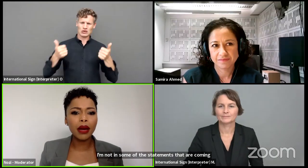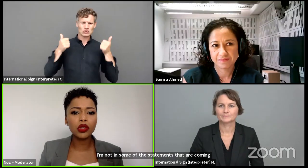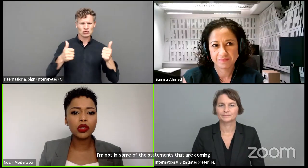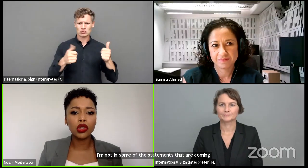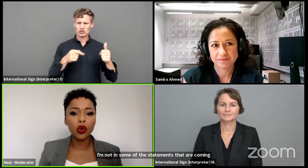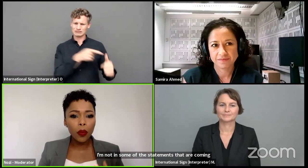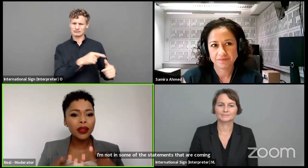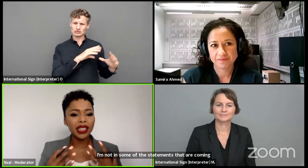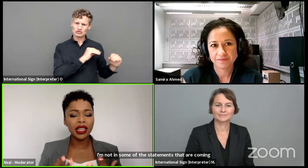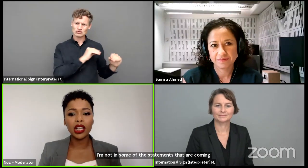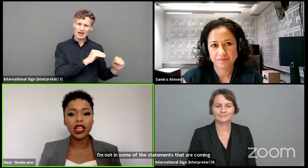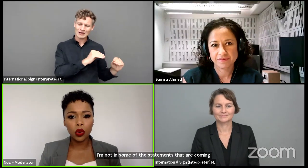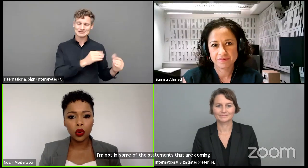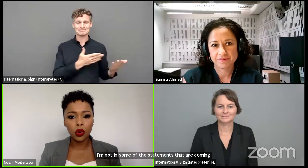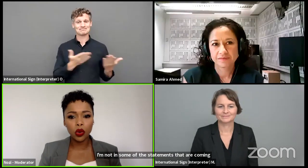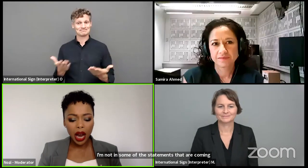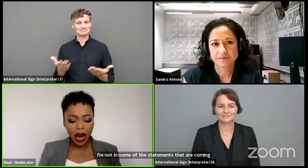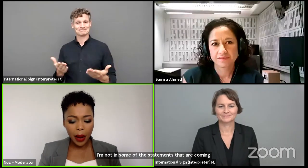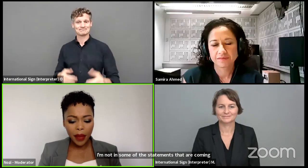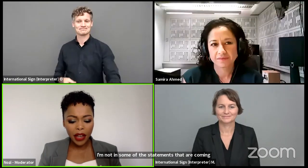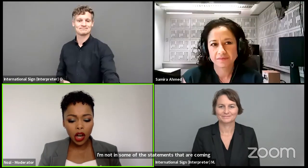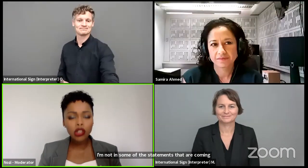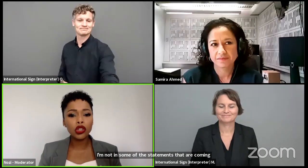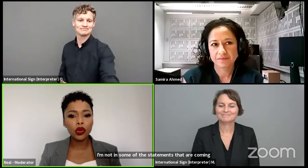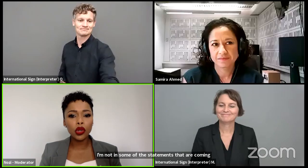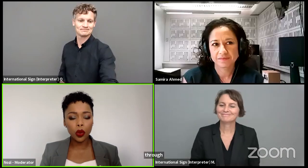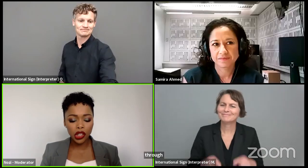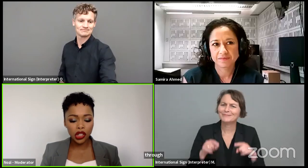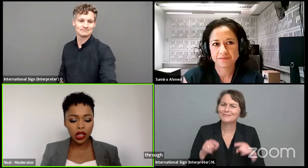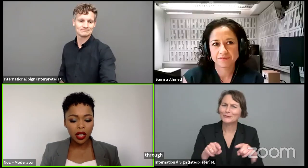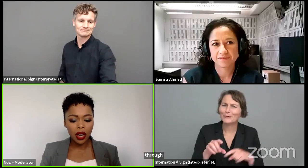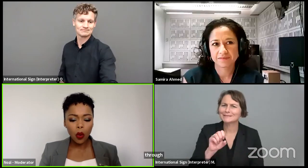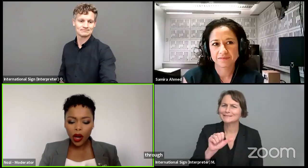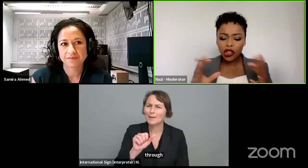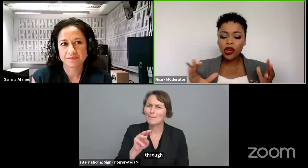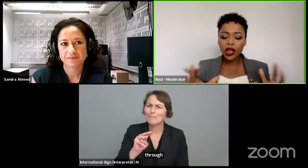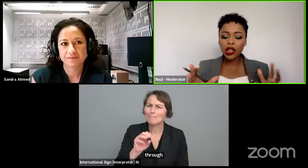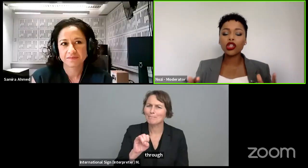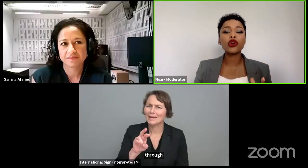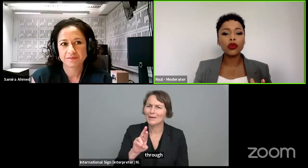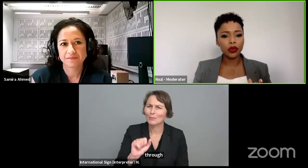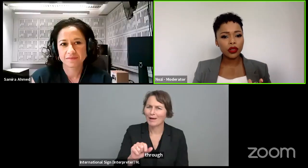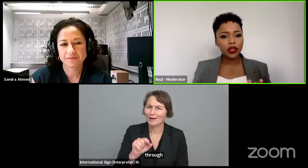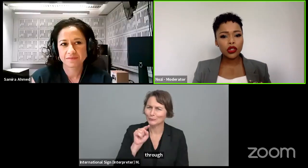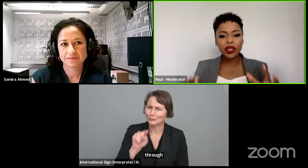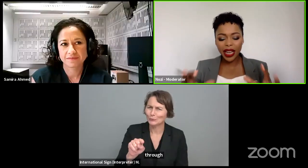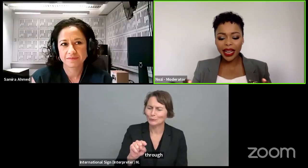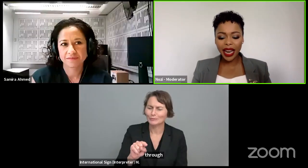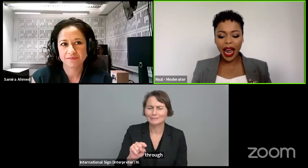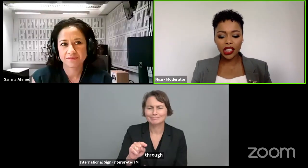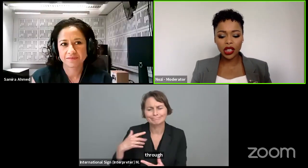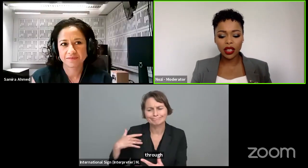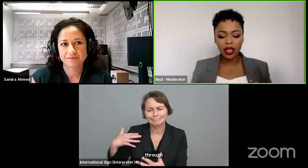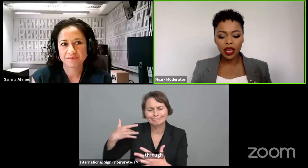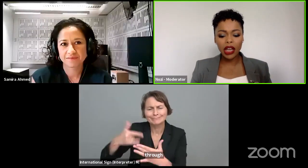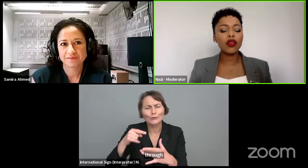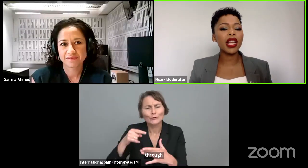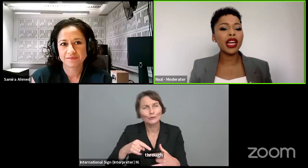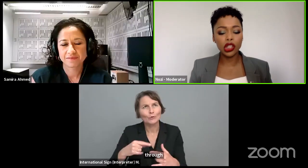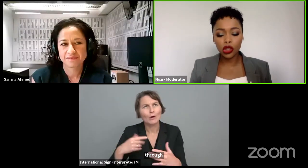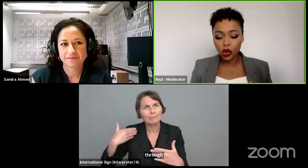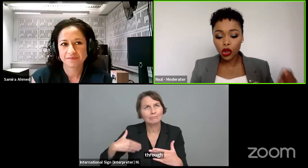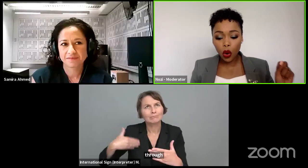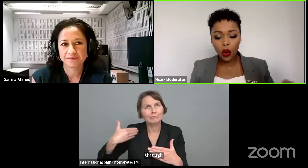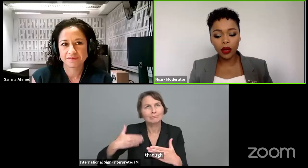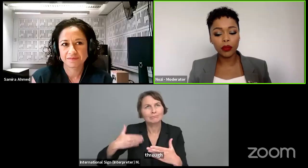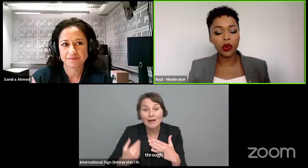maybe come to your particular story and ask you the question, what triggered you to take action in